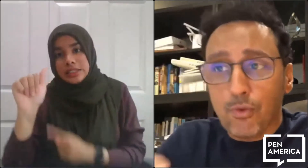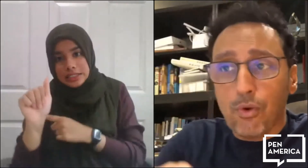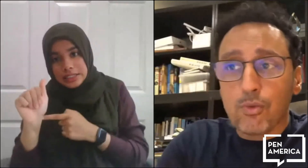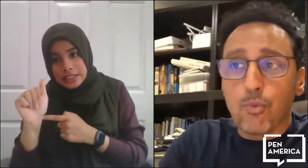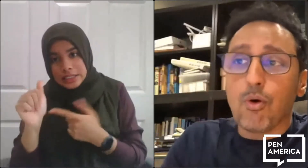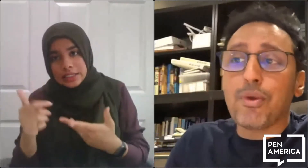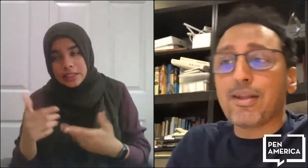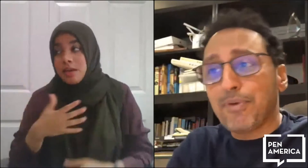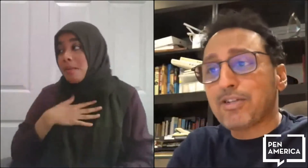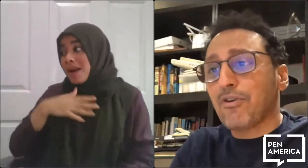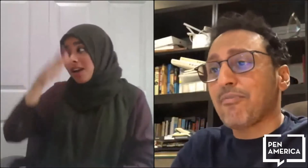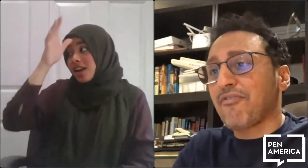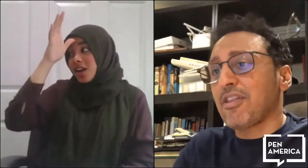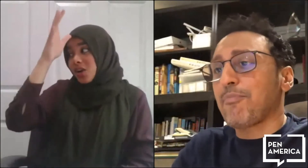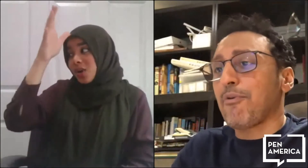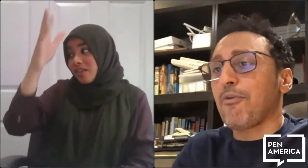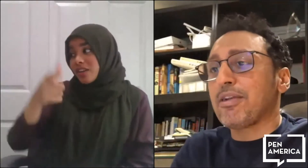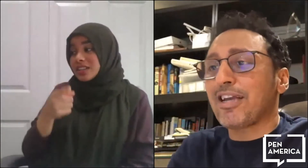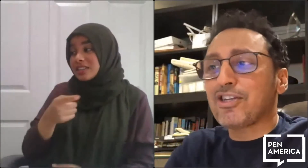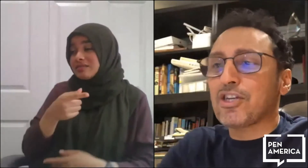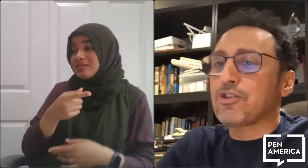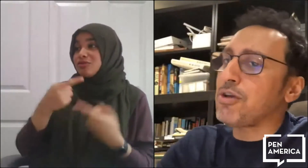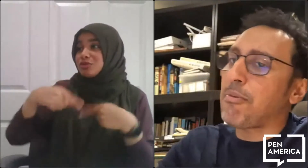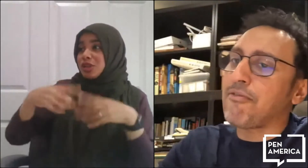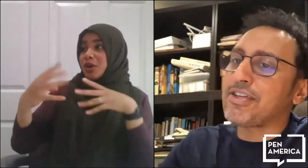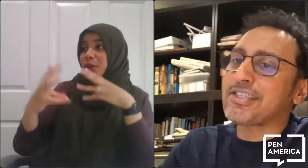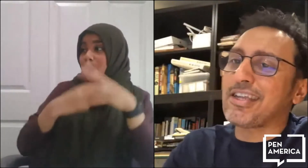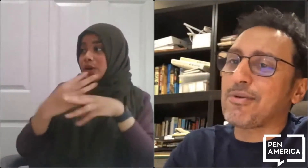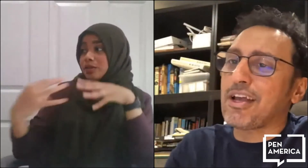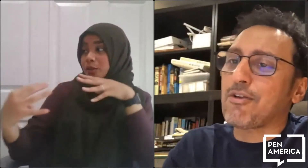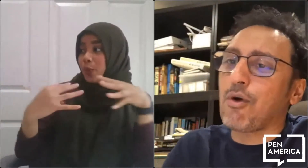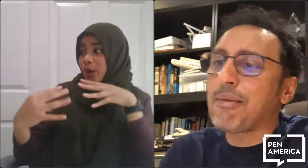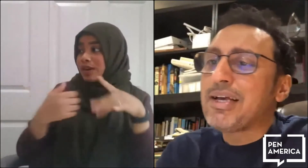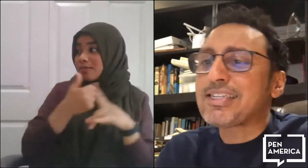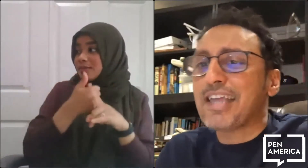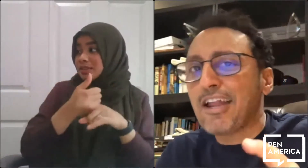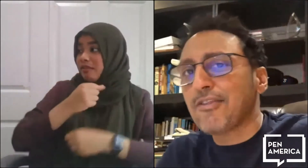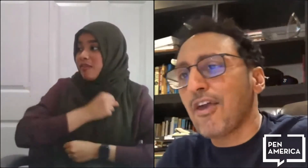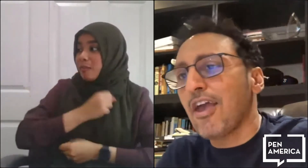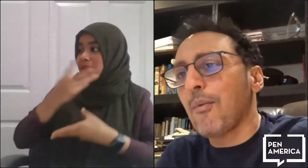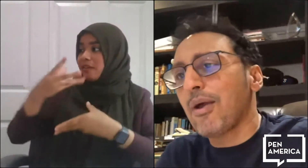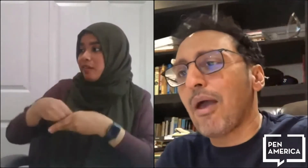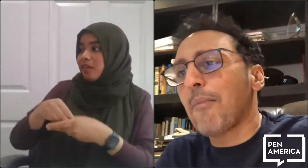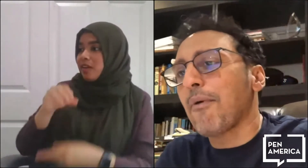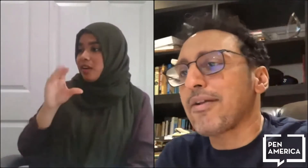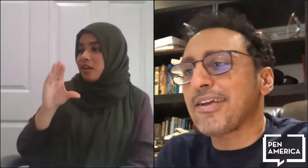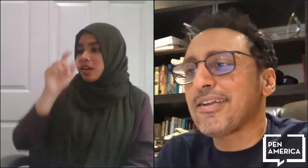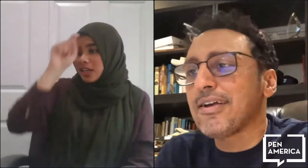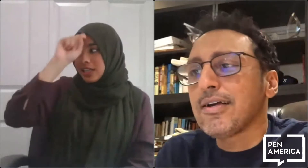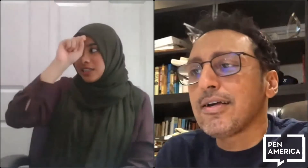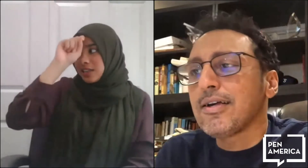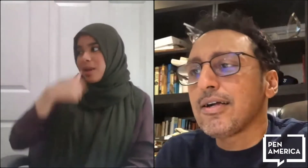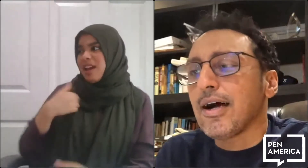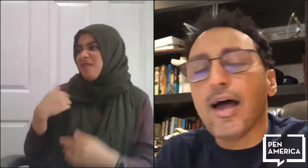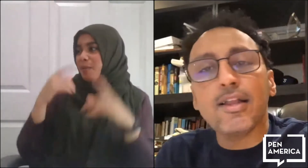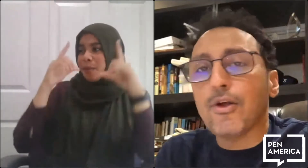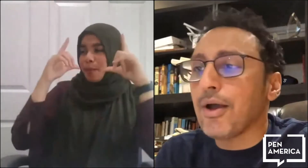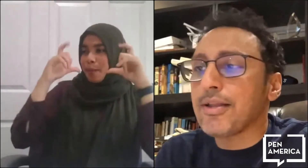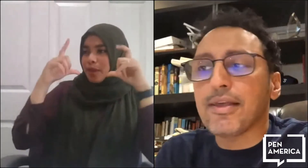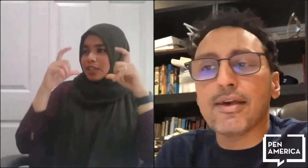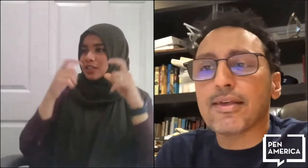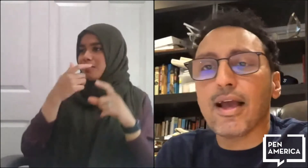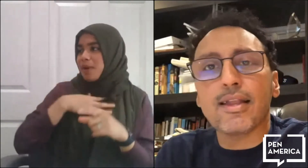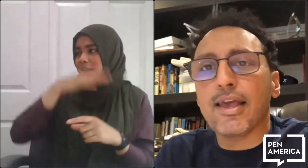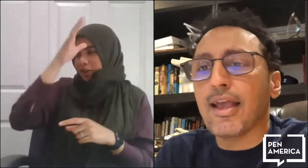Cairo during the World War. We had a picture of him in front of the pyramids. I used to dream about visiting when I grew up, standing there where Grandpa did. I had